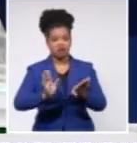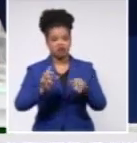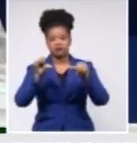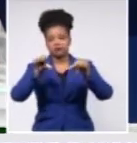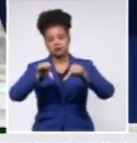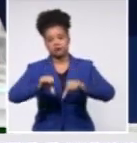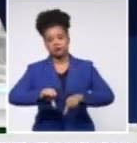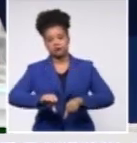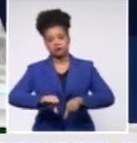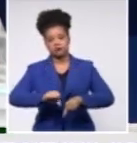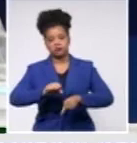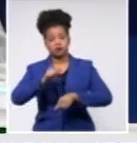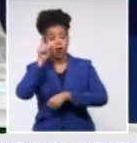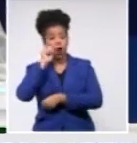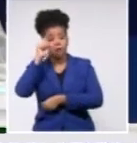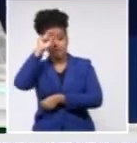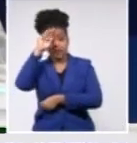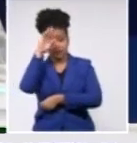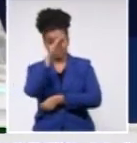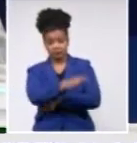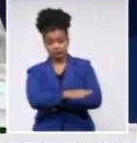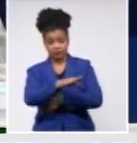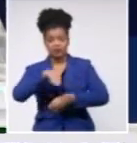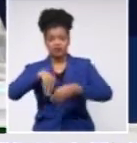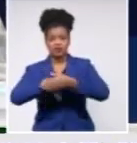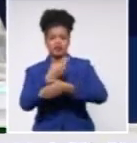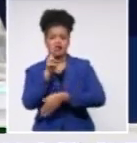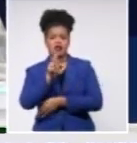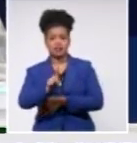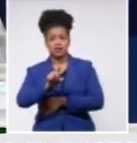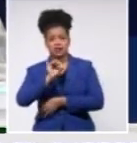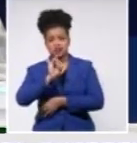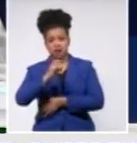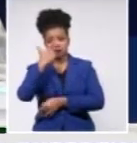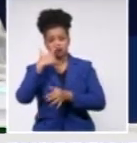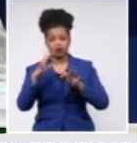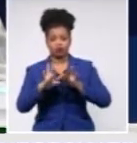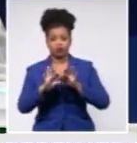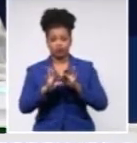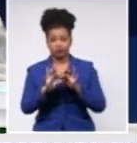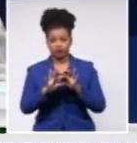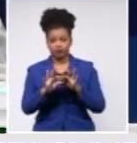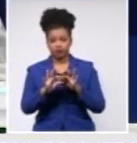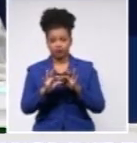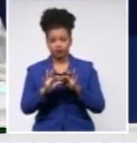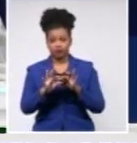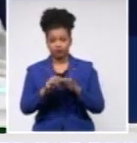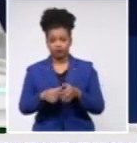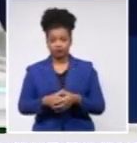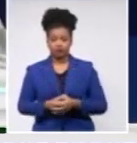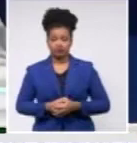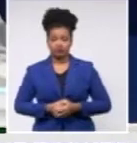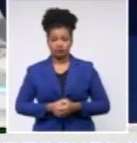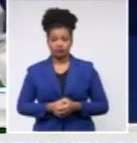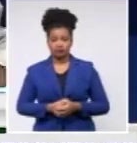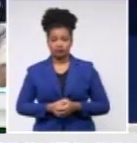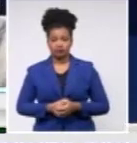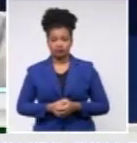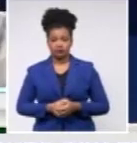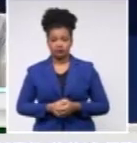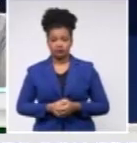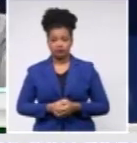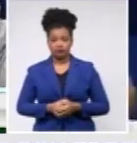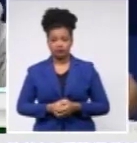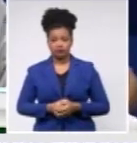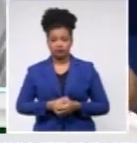series of complications and on September the 26th suffered cardiorespiratory arrest, from which he